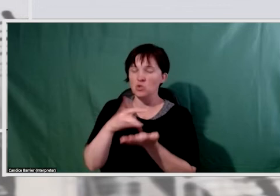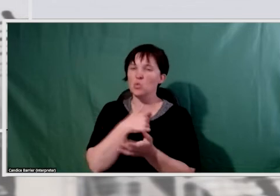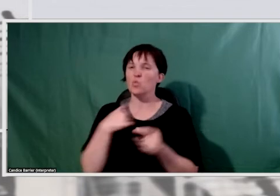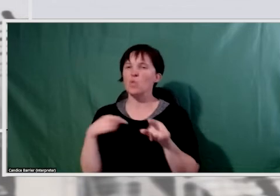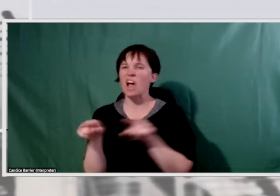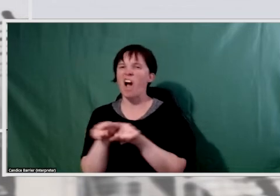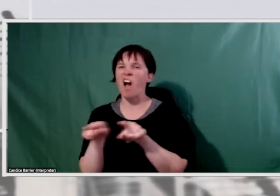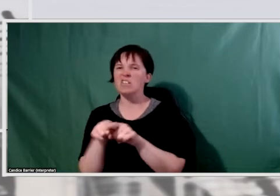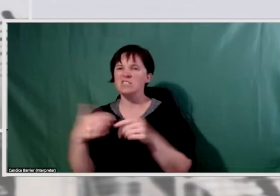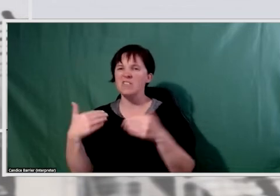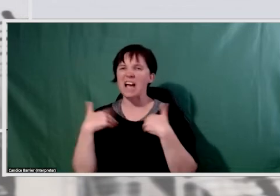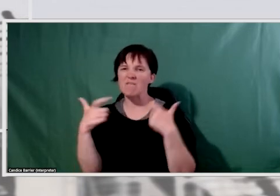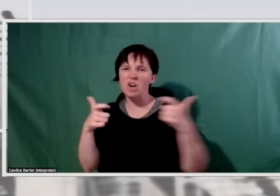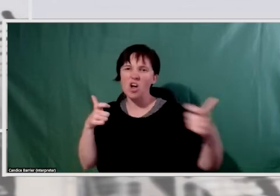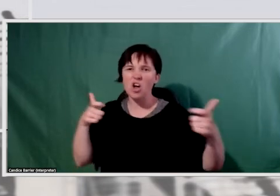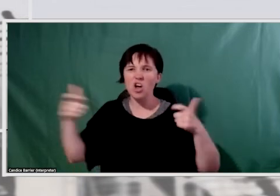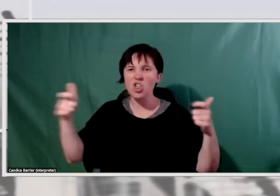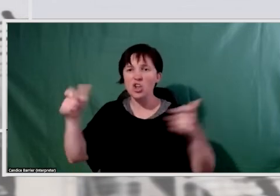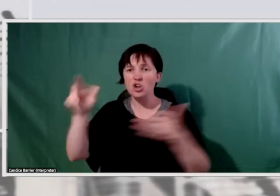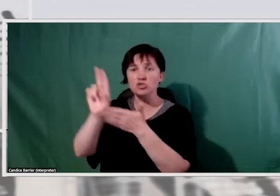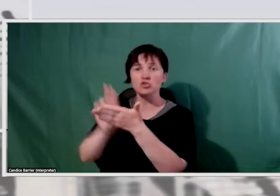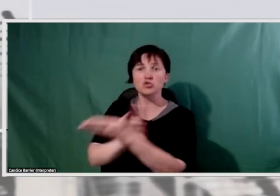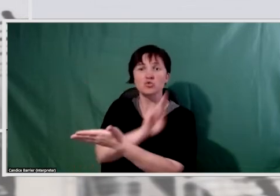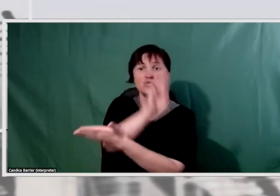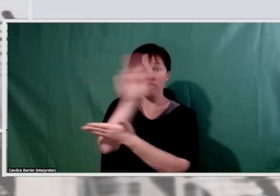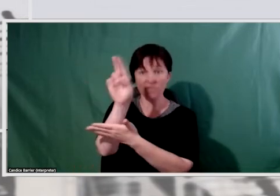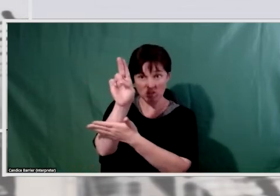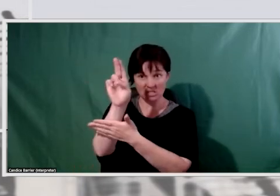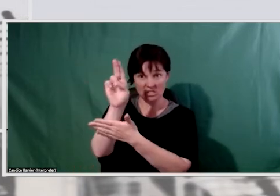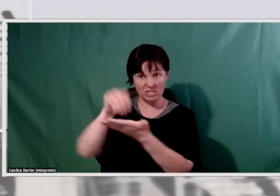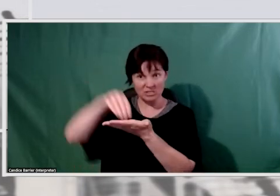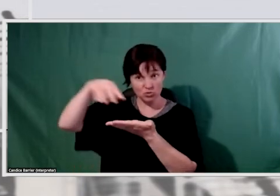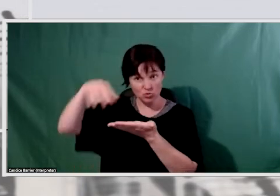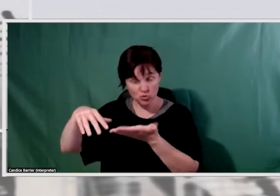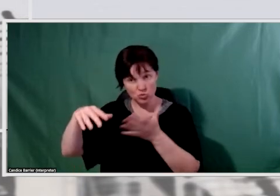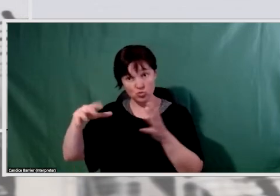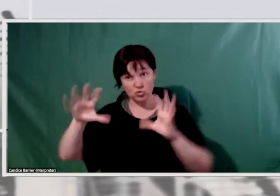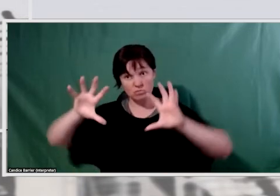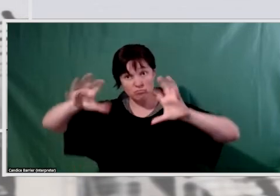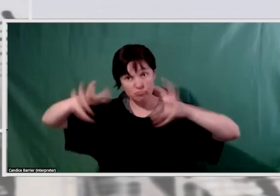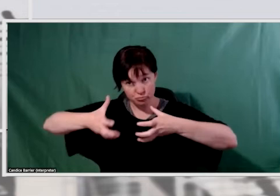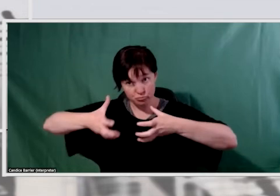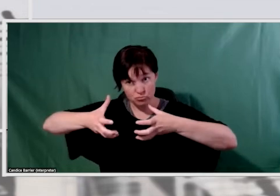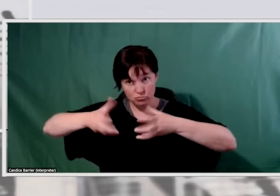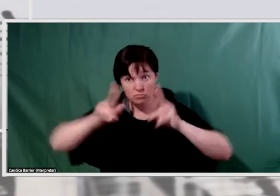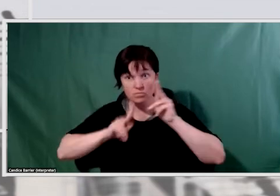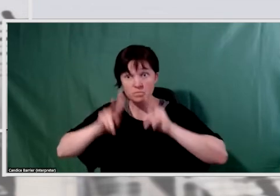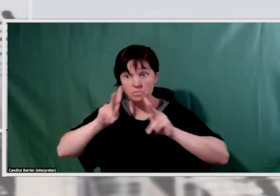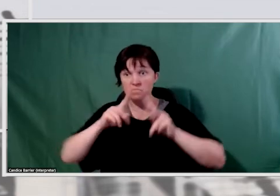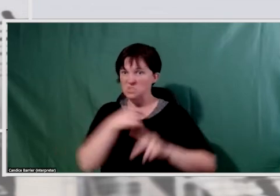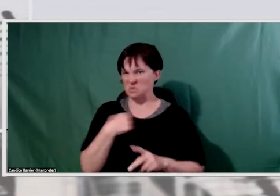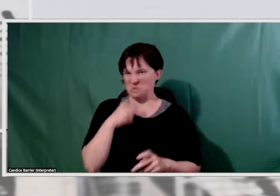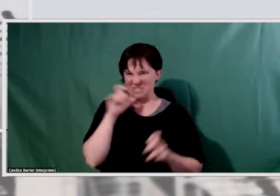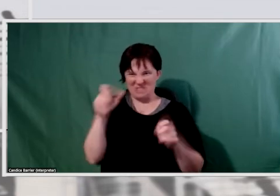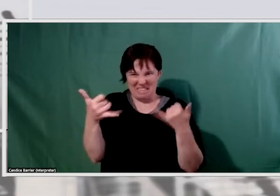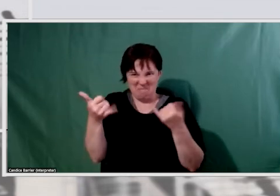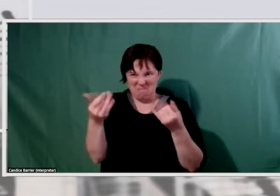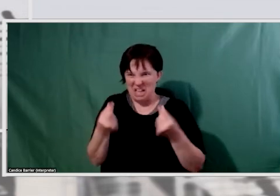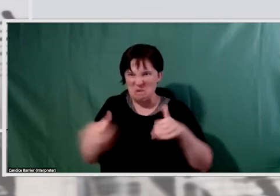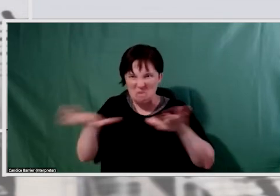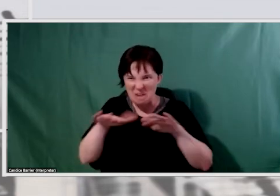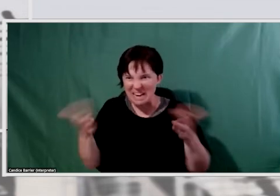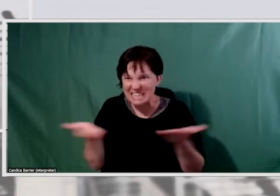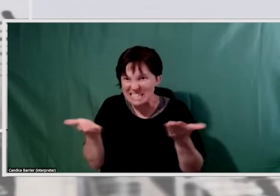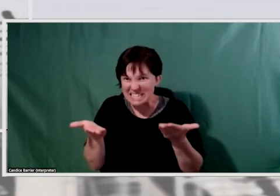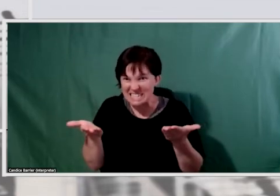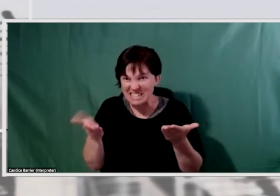a very large university student population. And well, we don't need a playground here unless it's